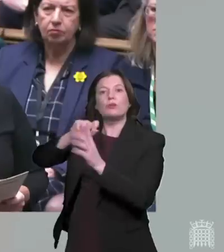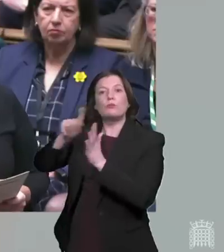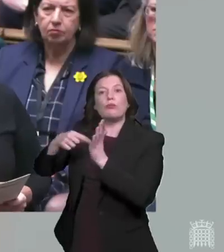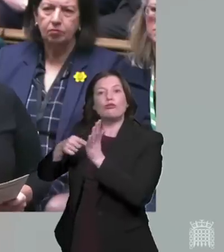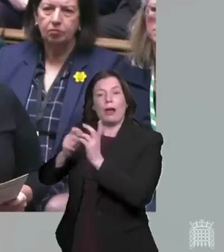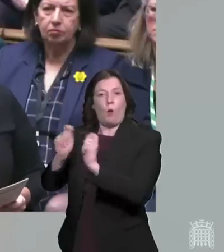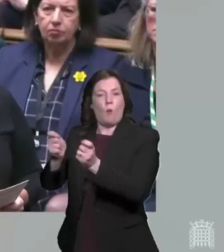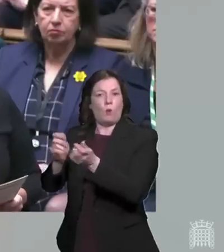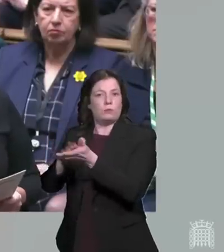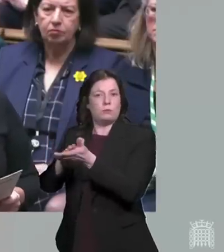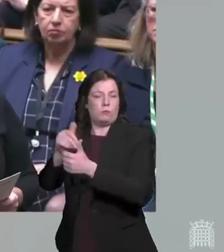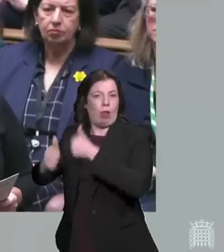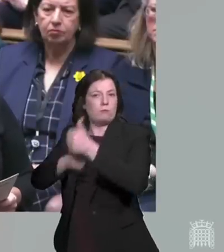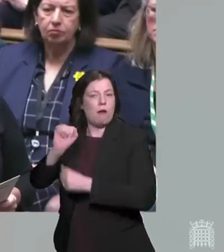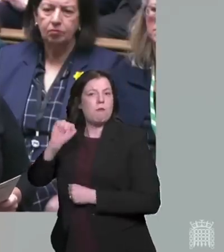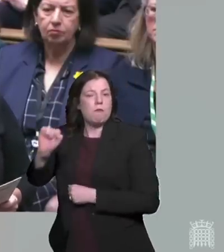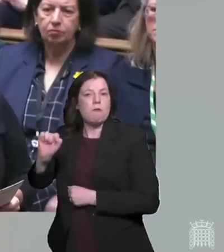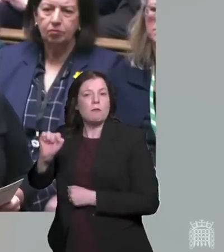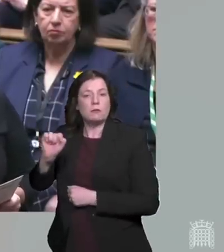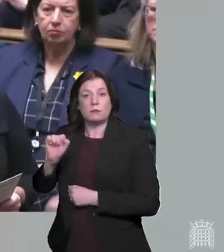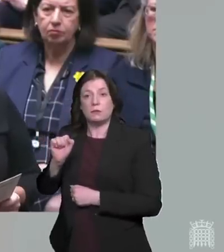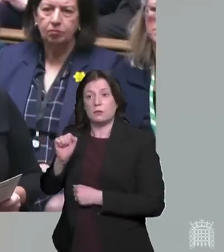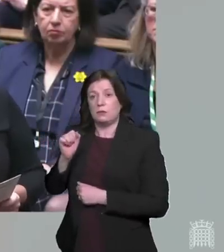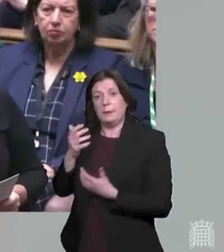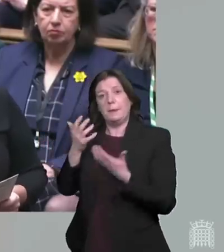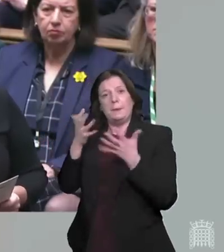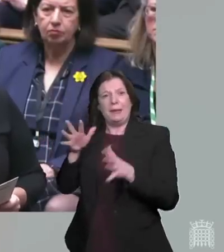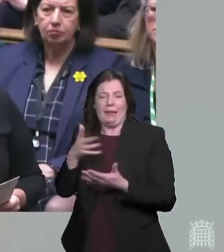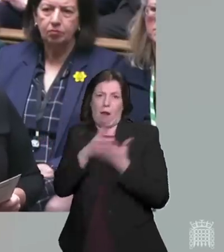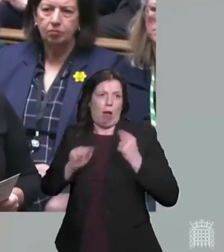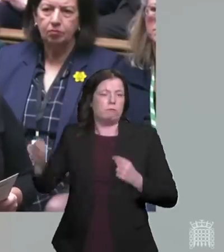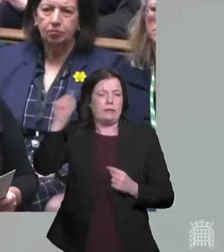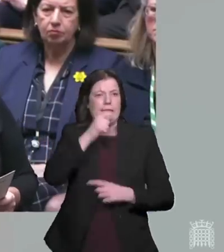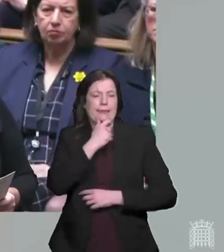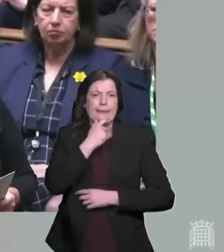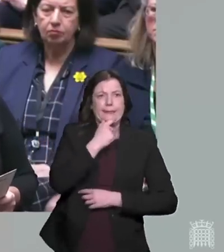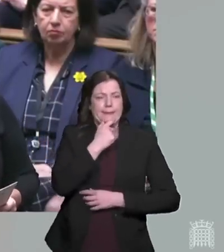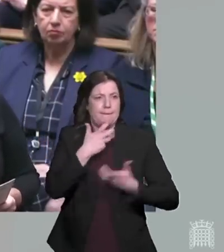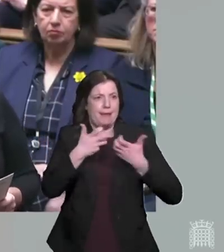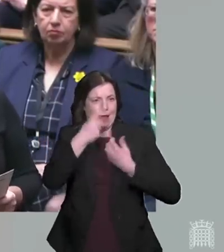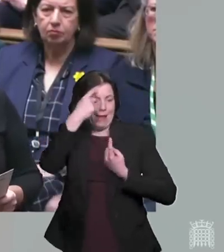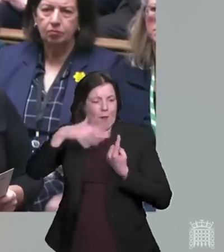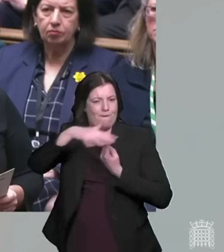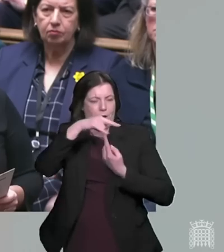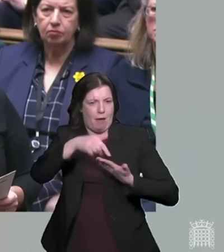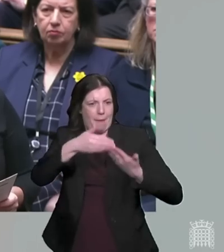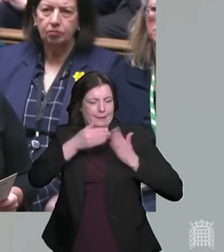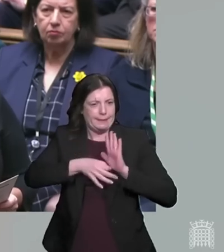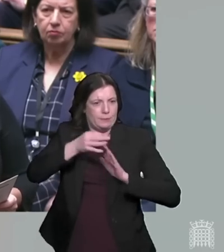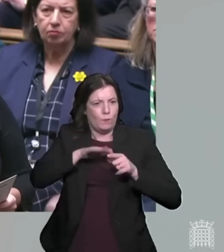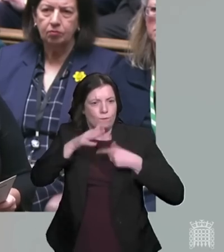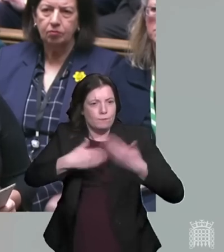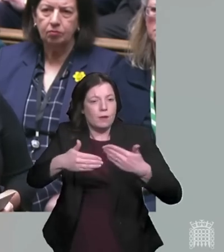Project Award. They've taken what is often an overwhelming subject and turned it into local issues with tangible solutions to give